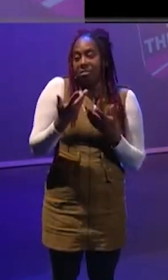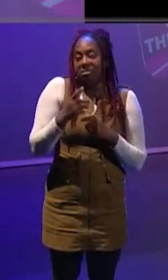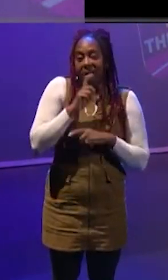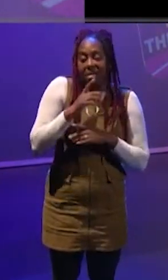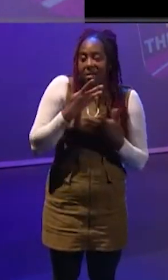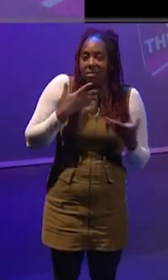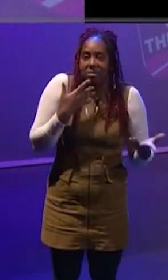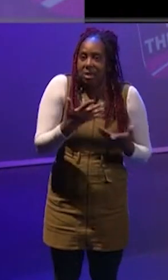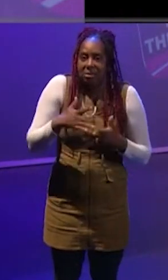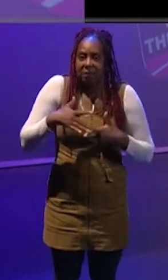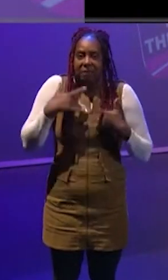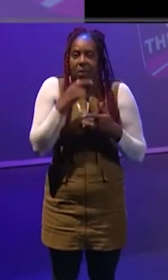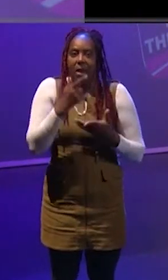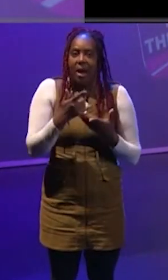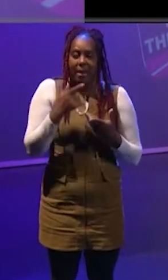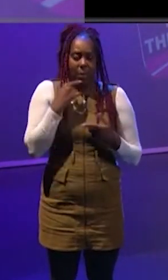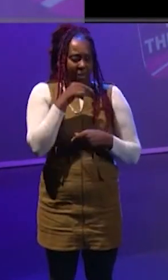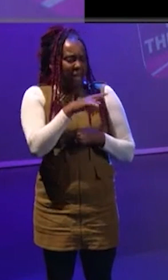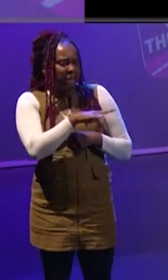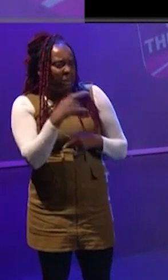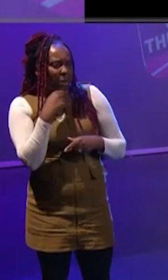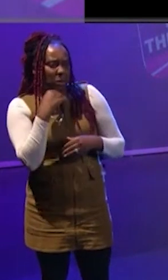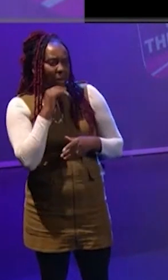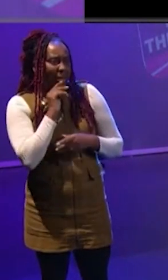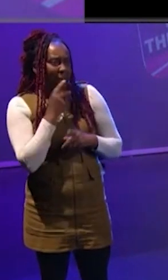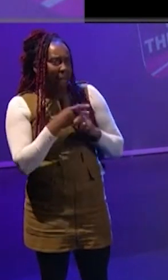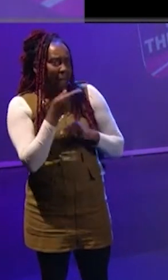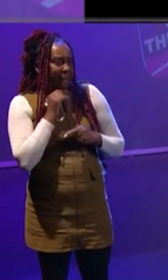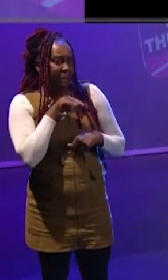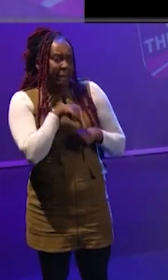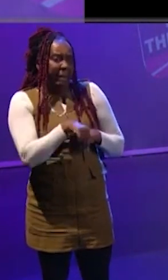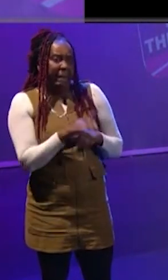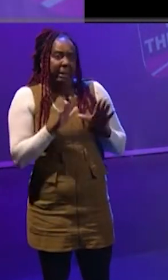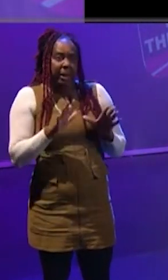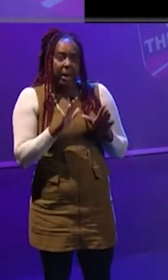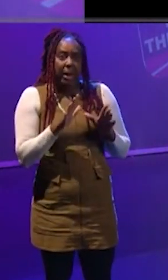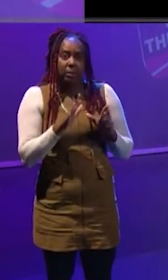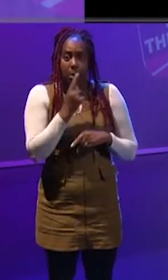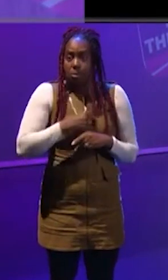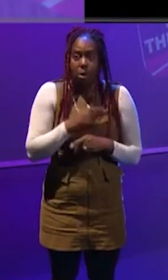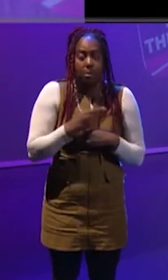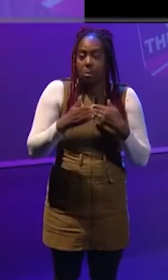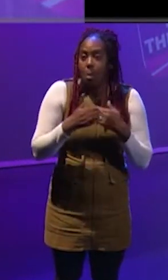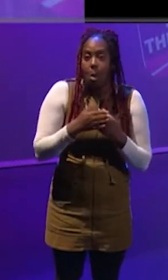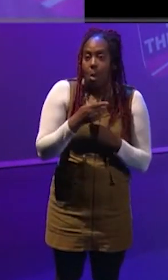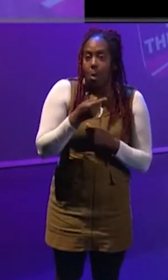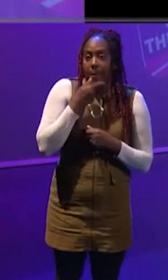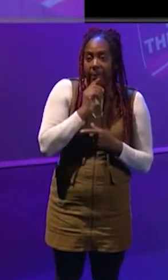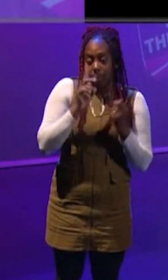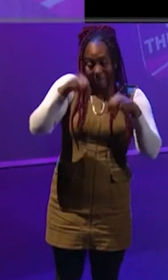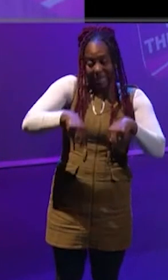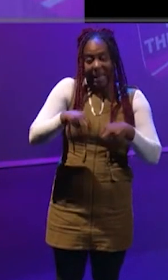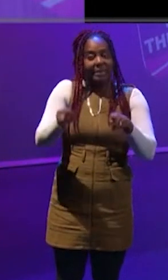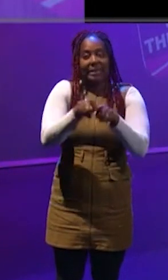like I see a lot of people like me in these spaces. But I promise you, one, that there will be more people like you if you can't see yourself right